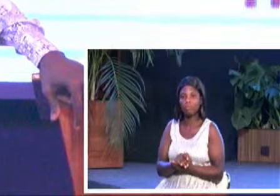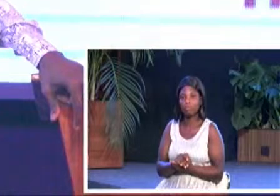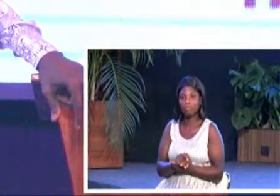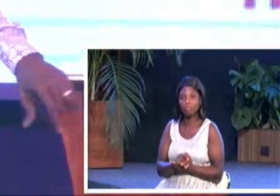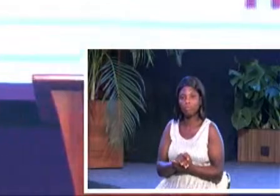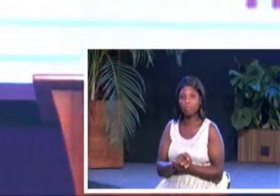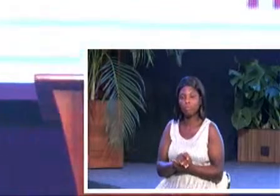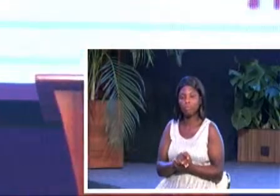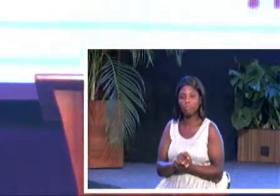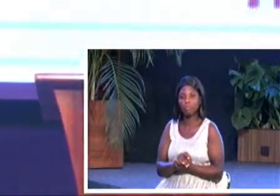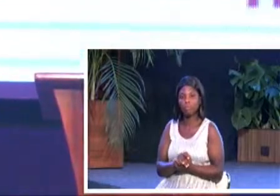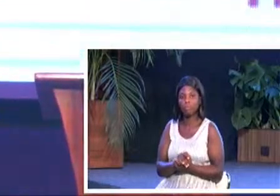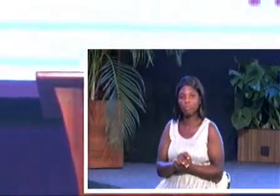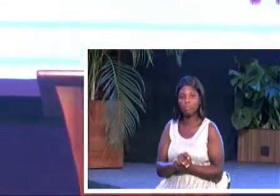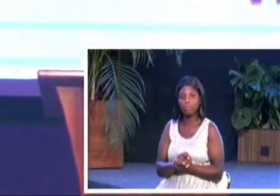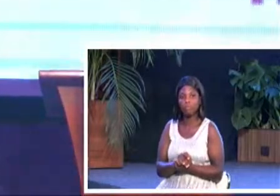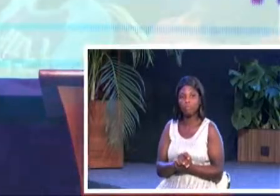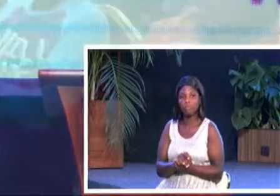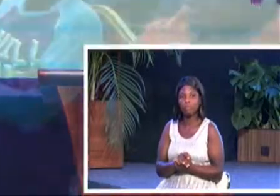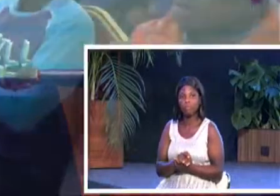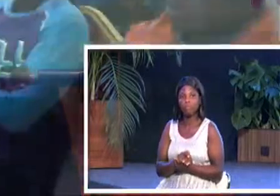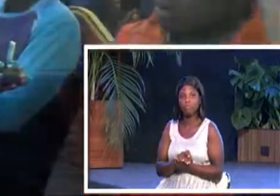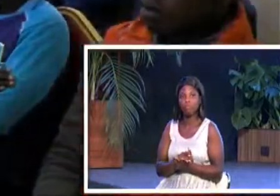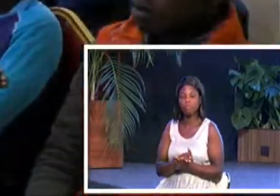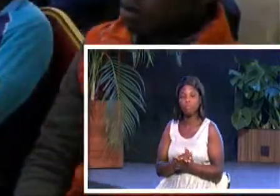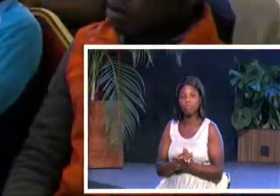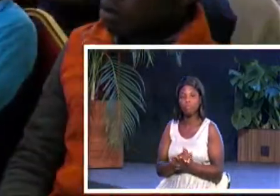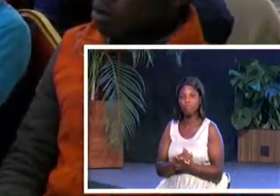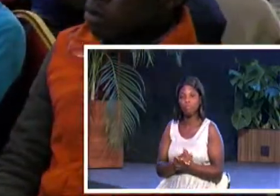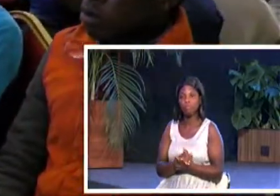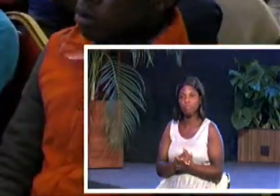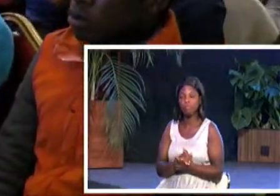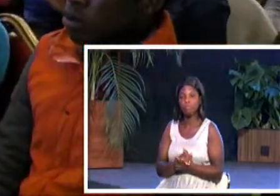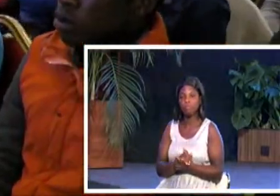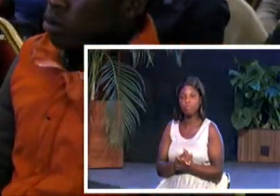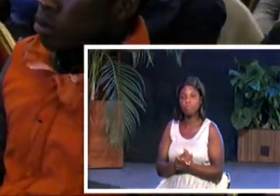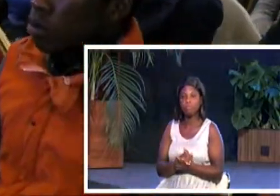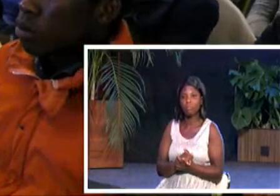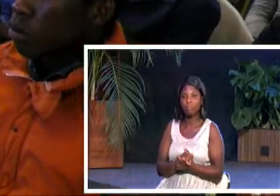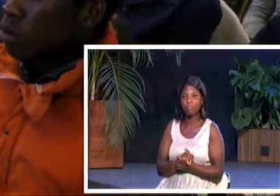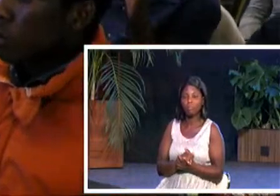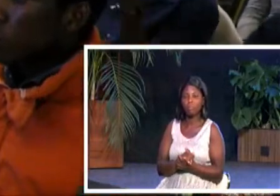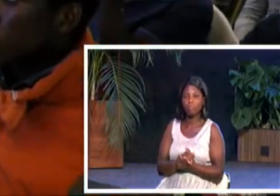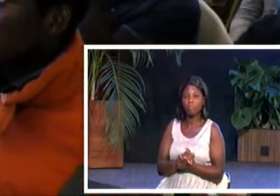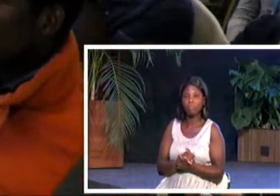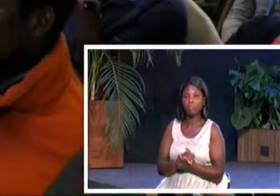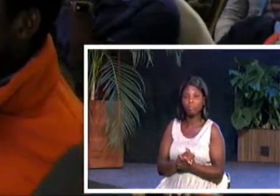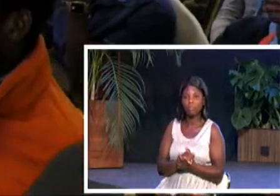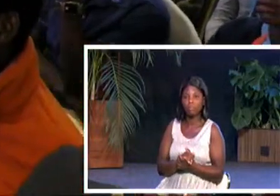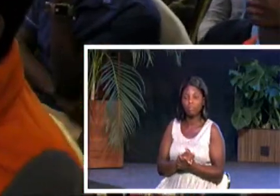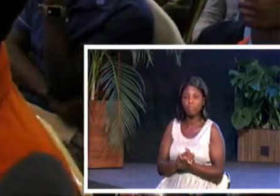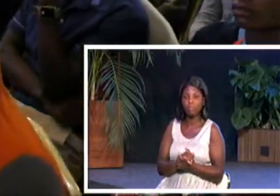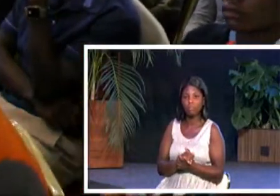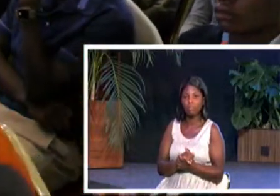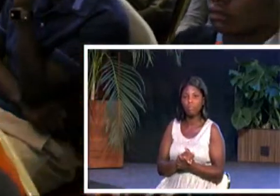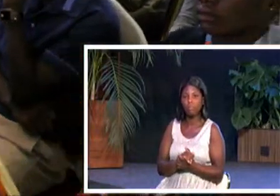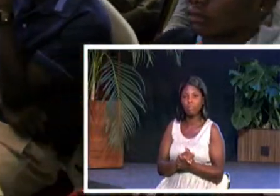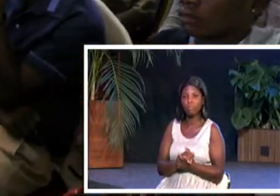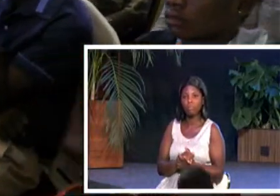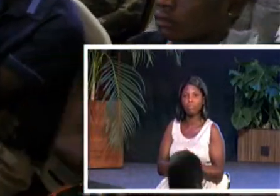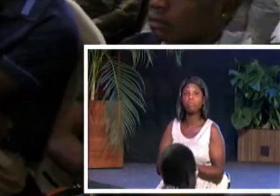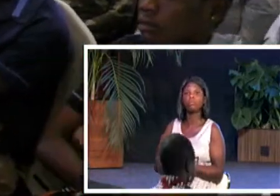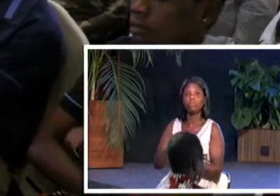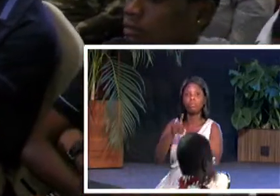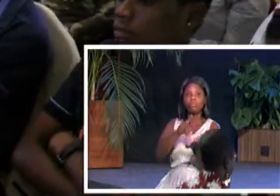climb up and just have a couple of minutes conversation about the available opportunities right now. And guess what? Dr. AC